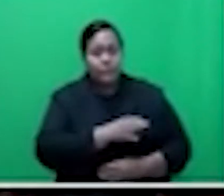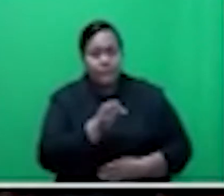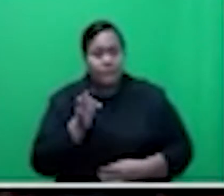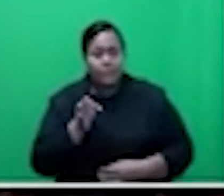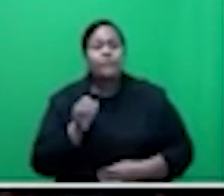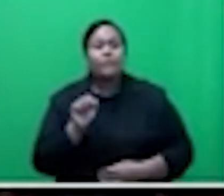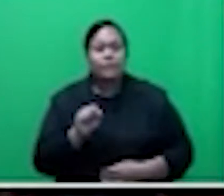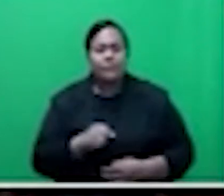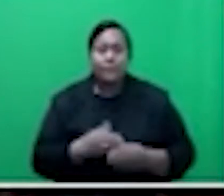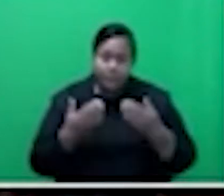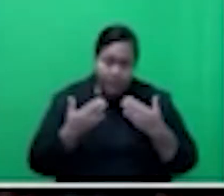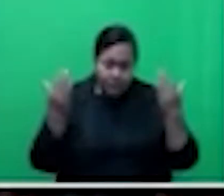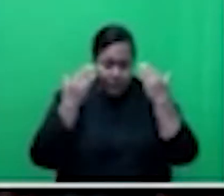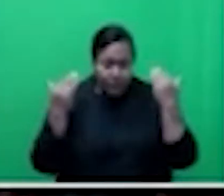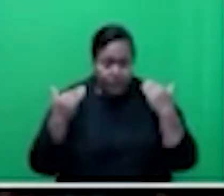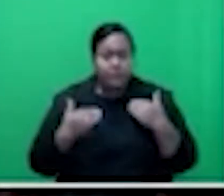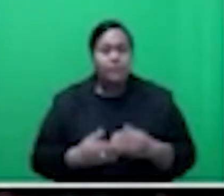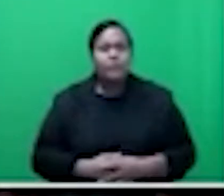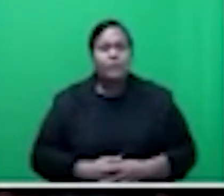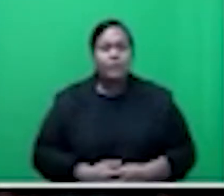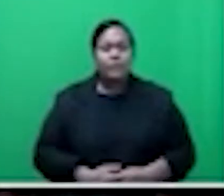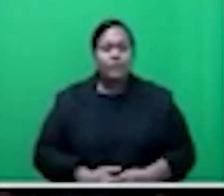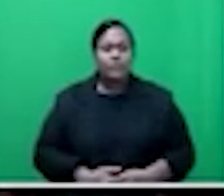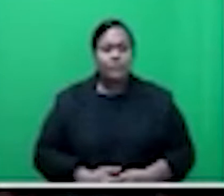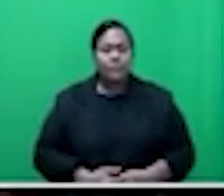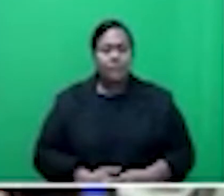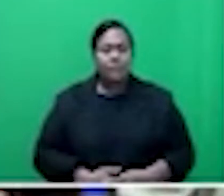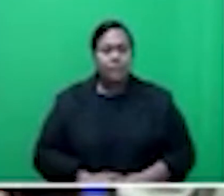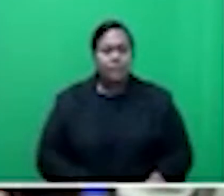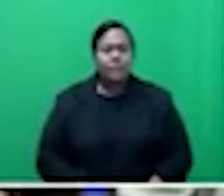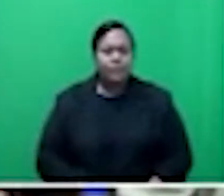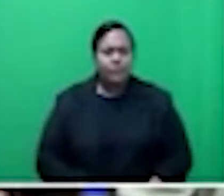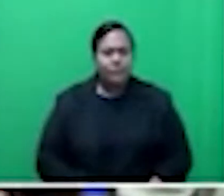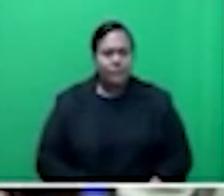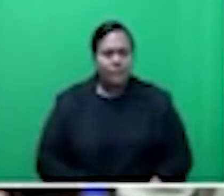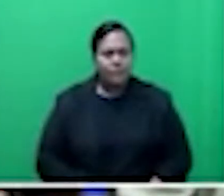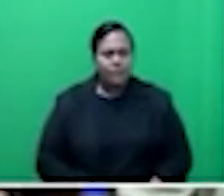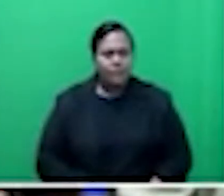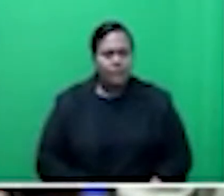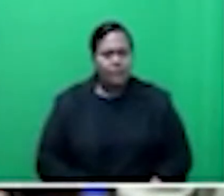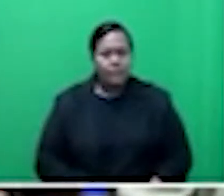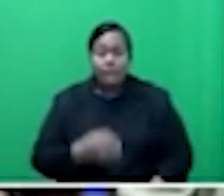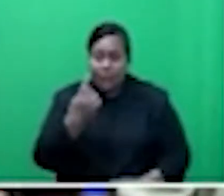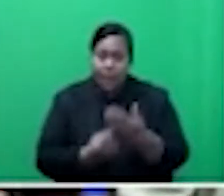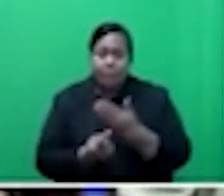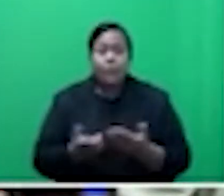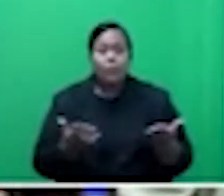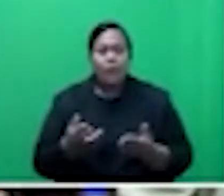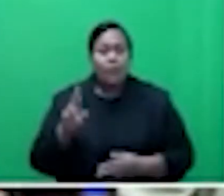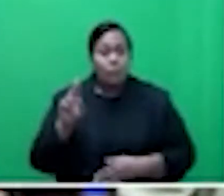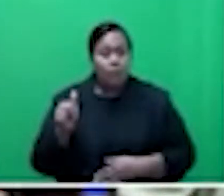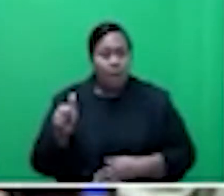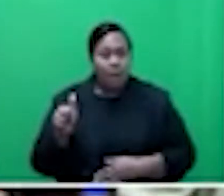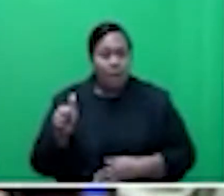you, Honourable Speaker. Honourable Speaker, we have a case with Namarai in Ra, where the